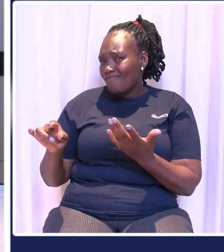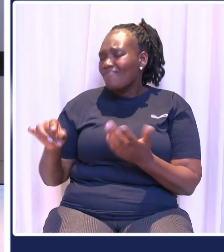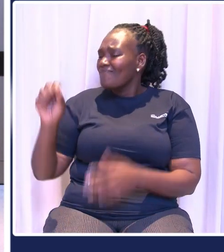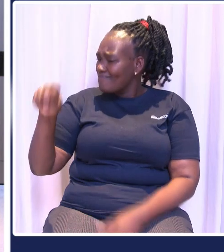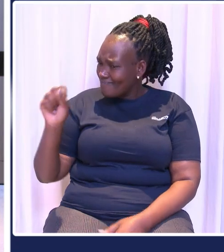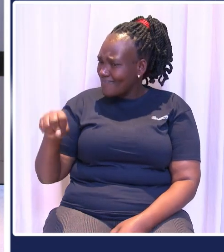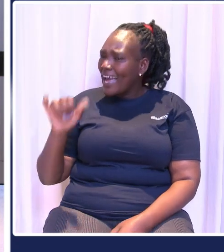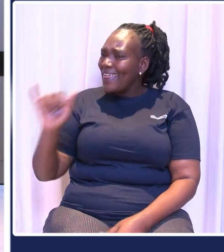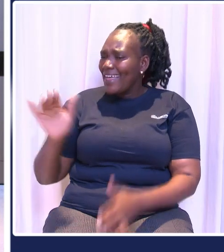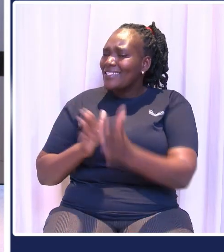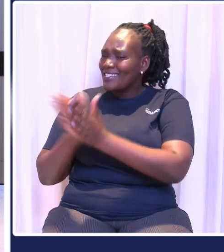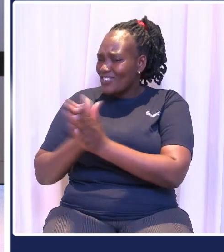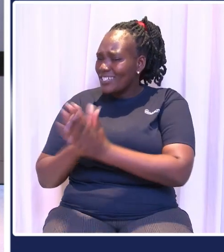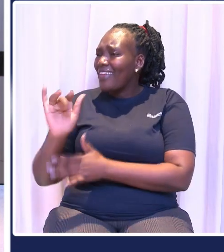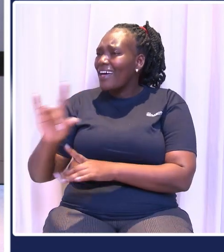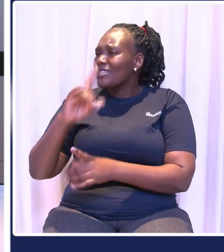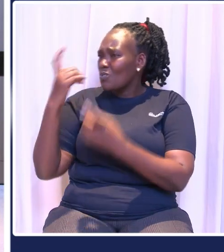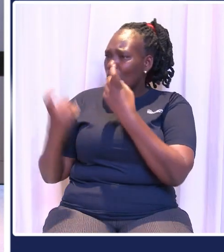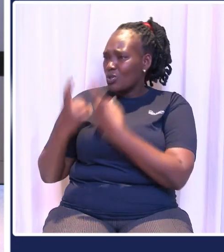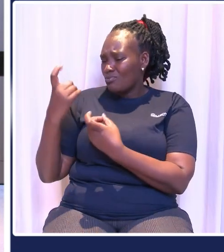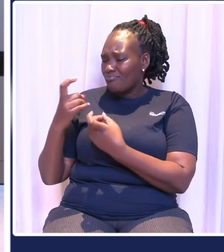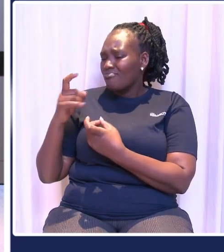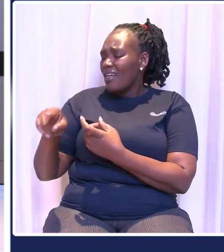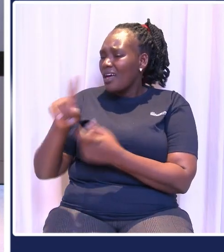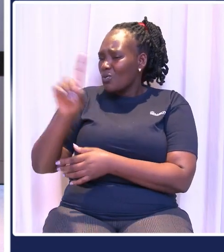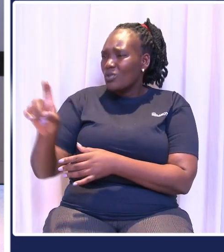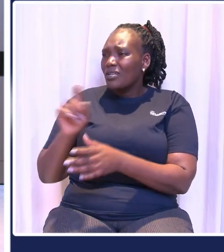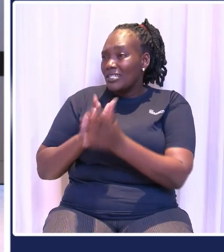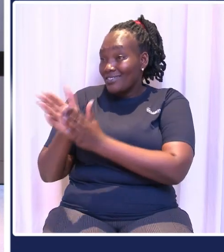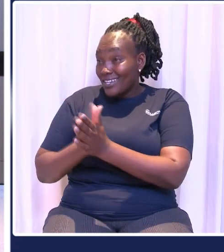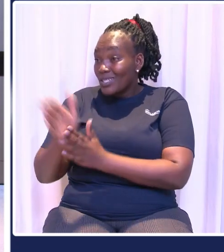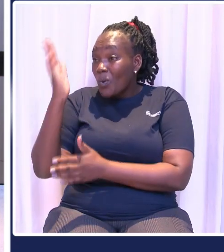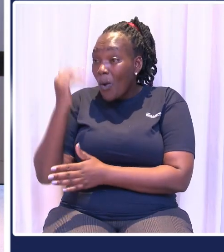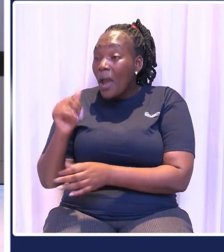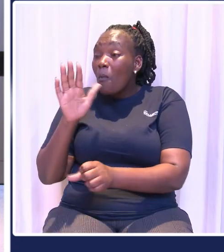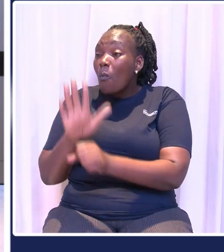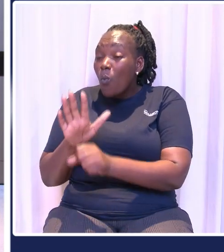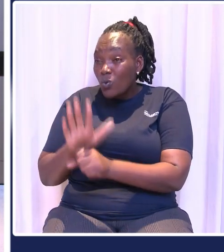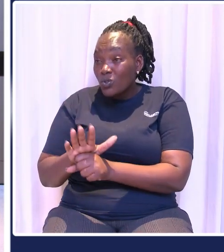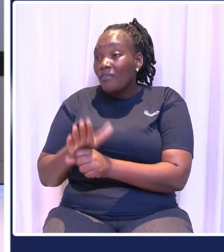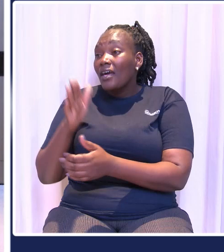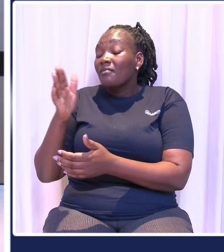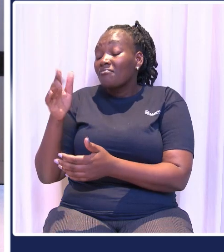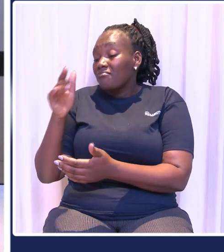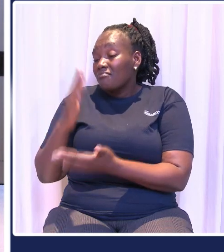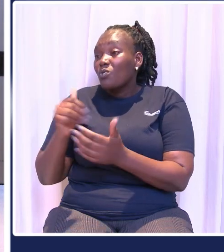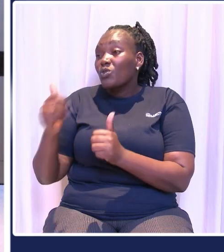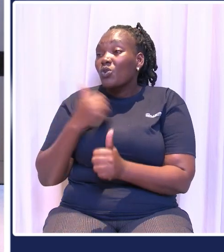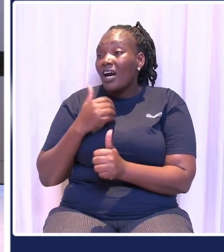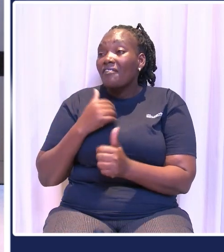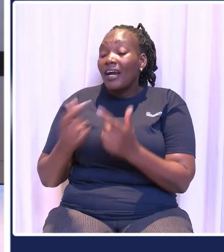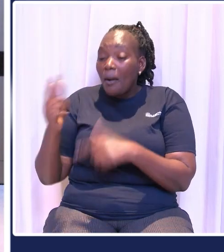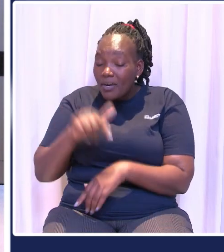Yeah, so that's interesting, the question that you're asking, because many of the partners that you have, come in